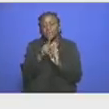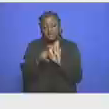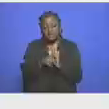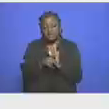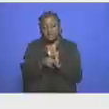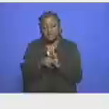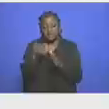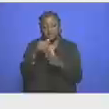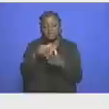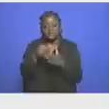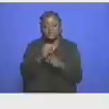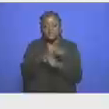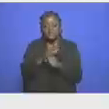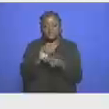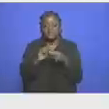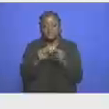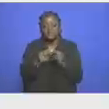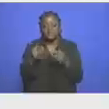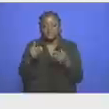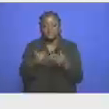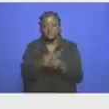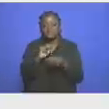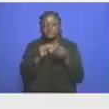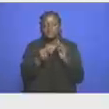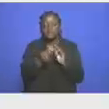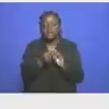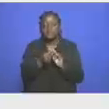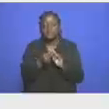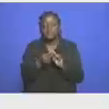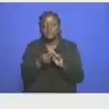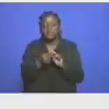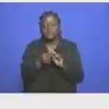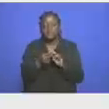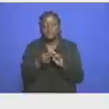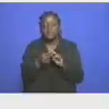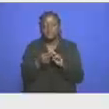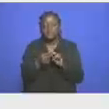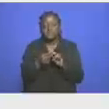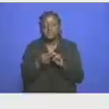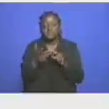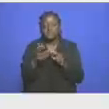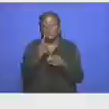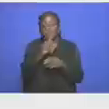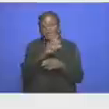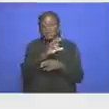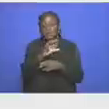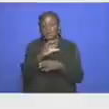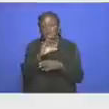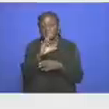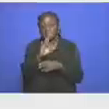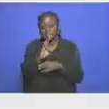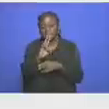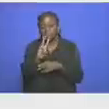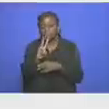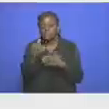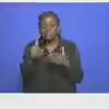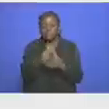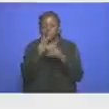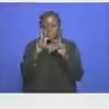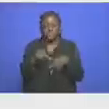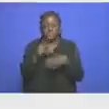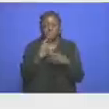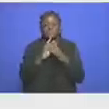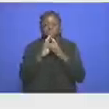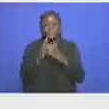And in COVID news, new figures coming in on the country's COVID-19 dashboard reflect a combined 172 new cases reported on Friday